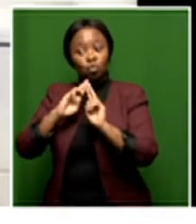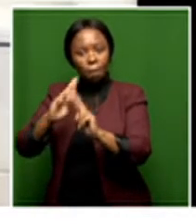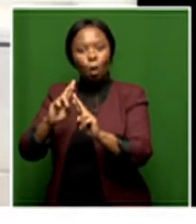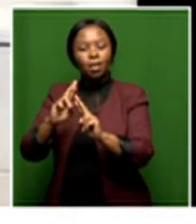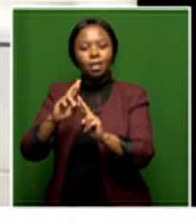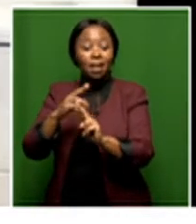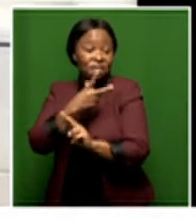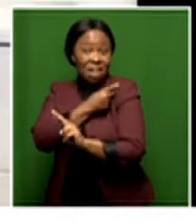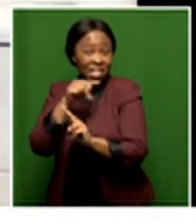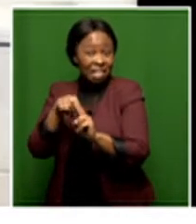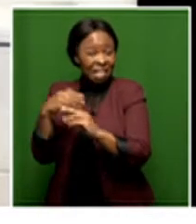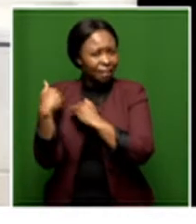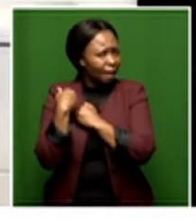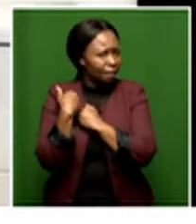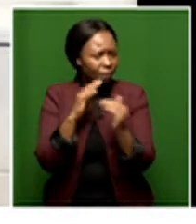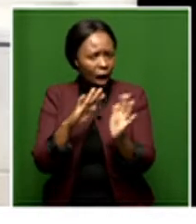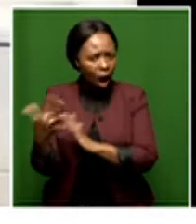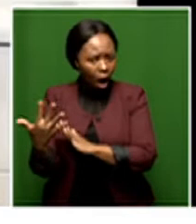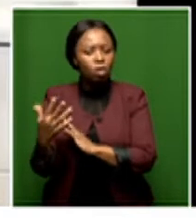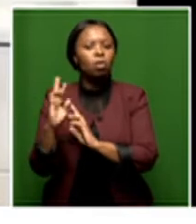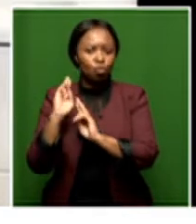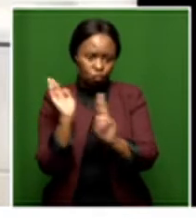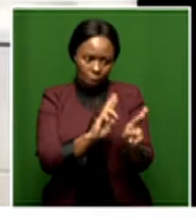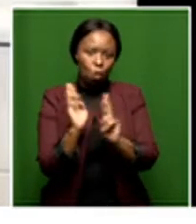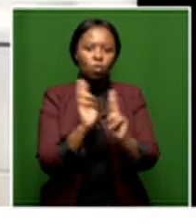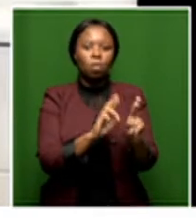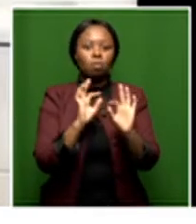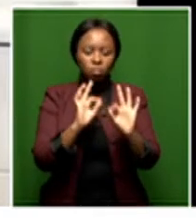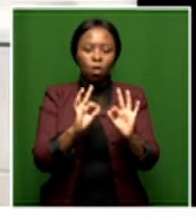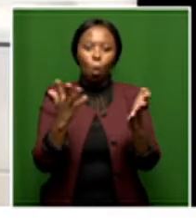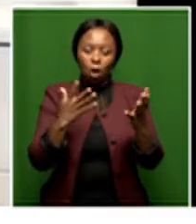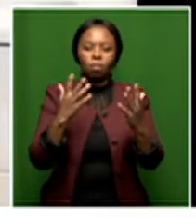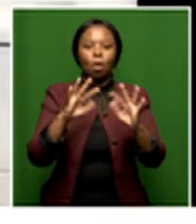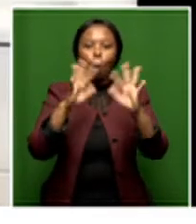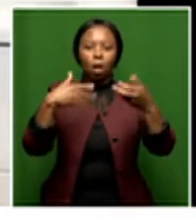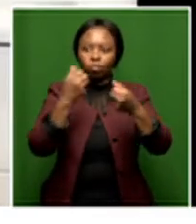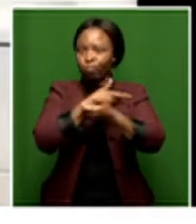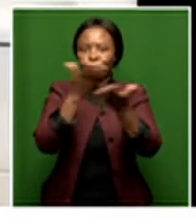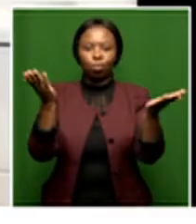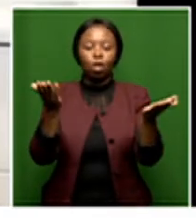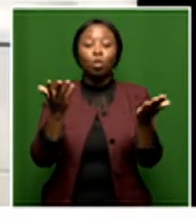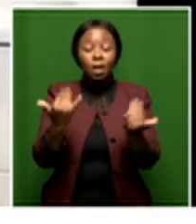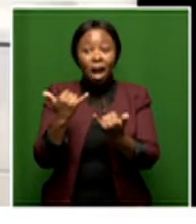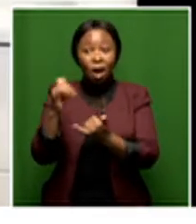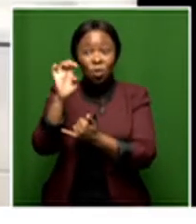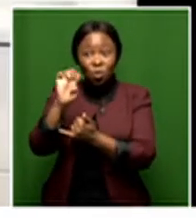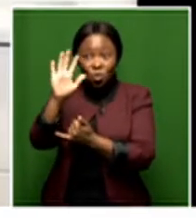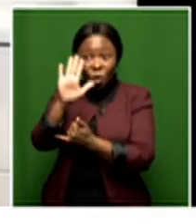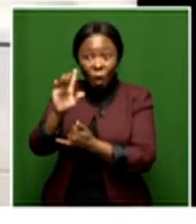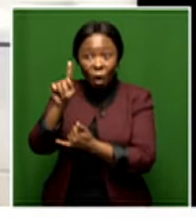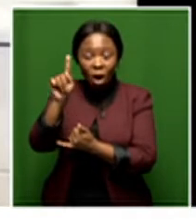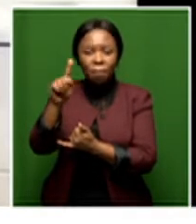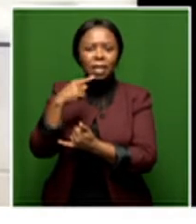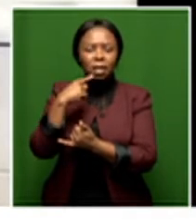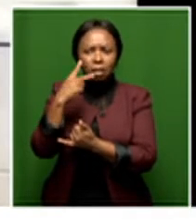and any safety signal that we see will be reported from around the world. So what's happened in Europe is that they saw